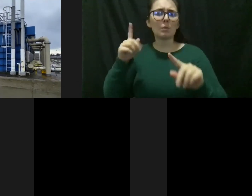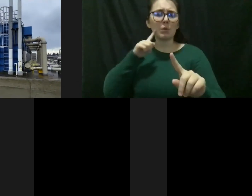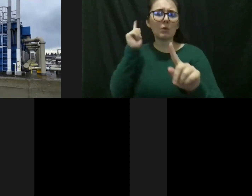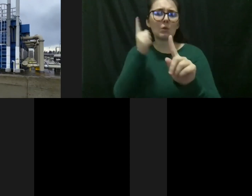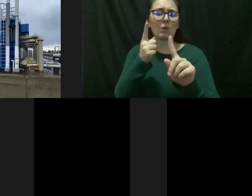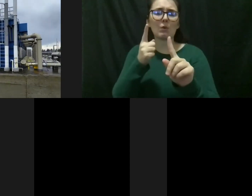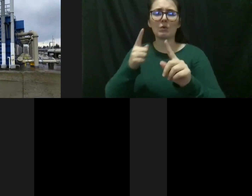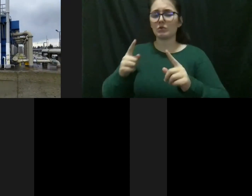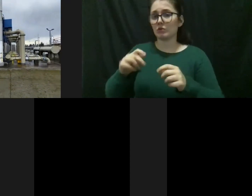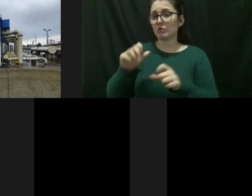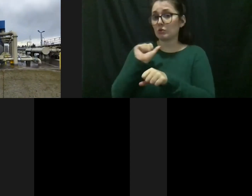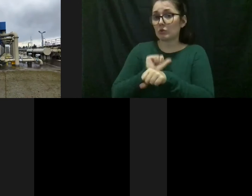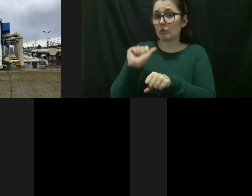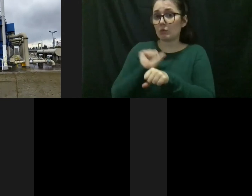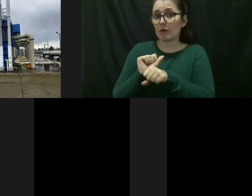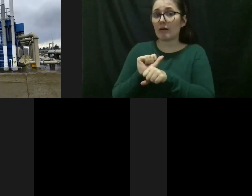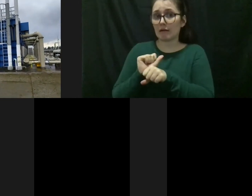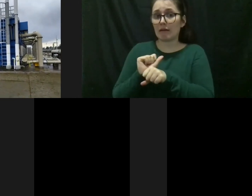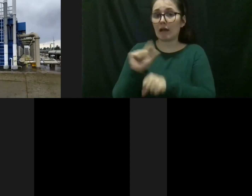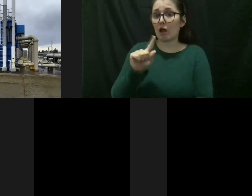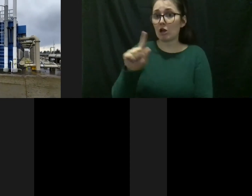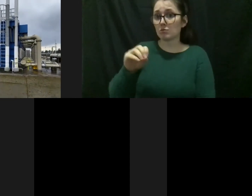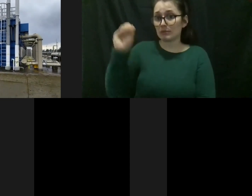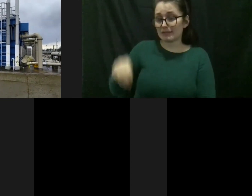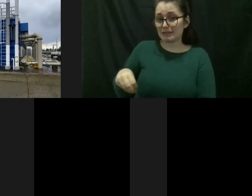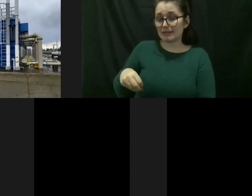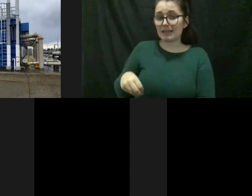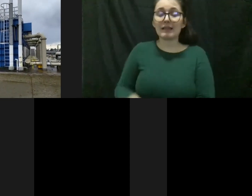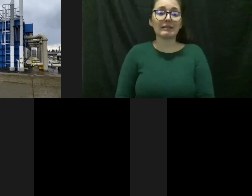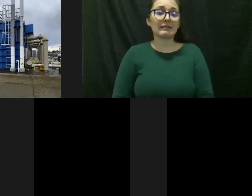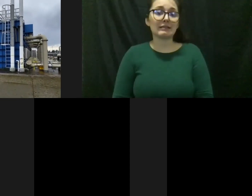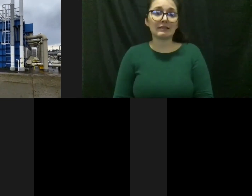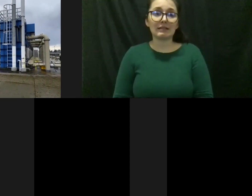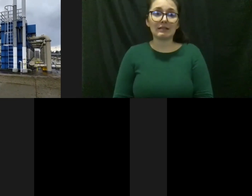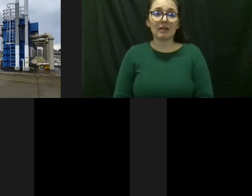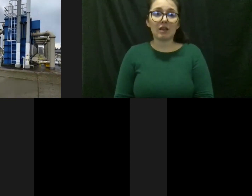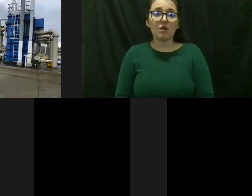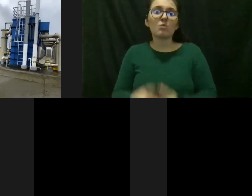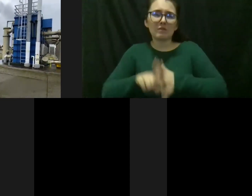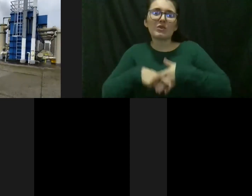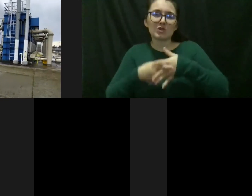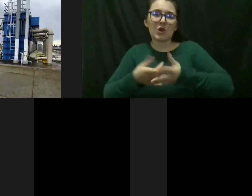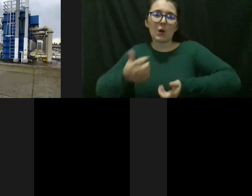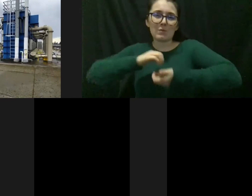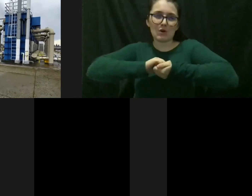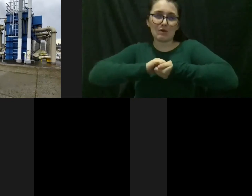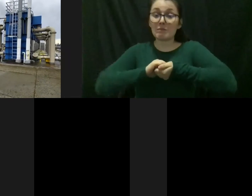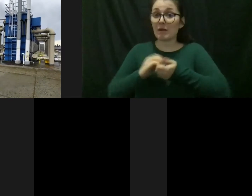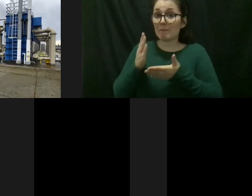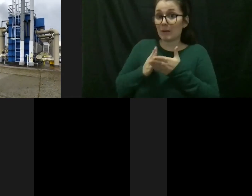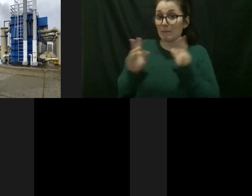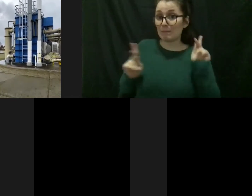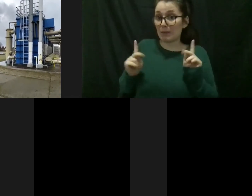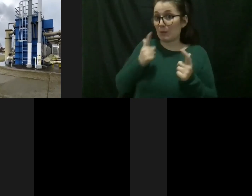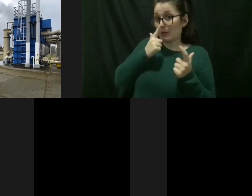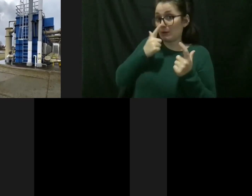I guess the Delta Beltline interchange. That's awesome. So one other thing just to pass along as we walk to our next stop is